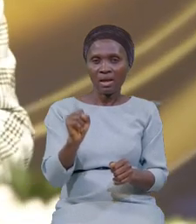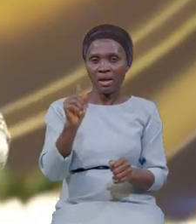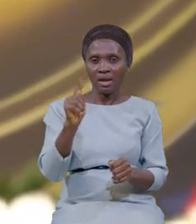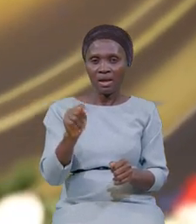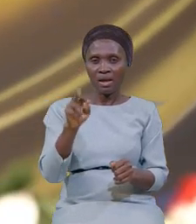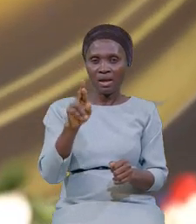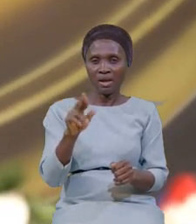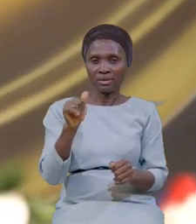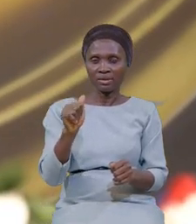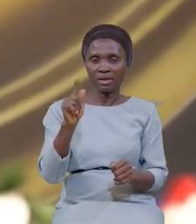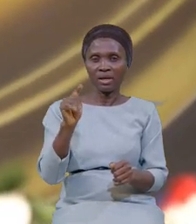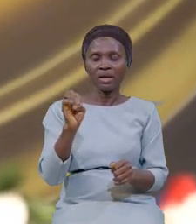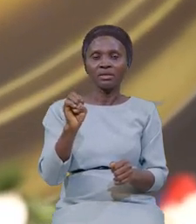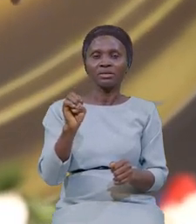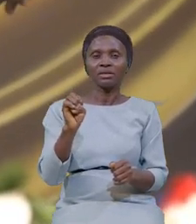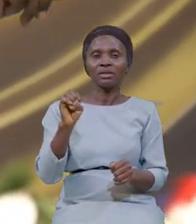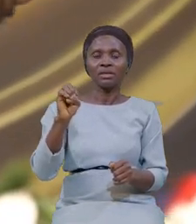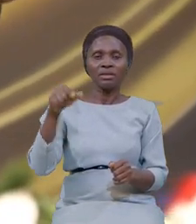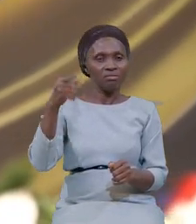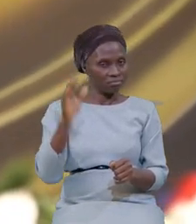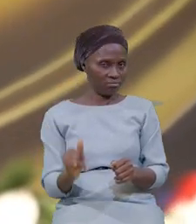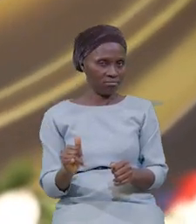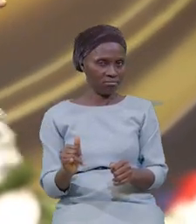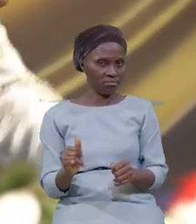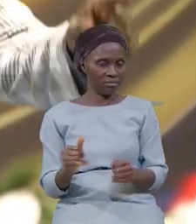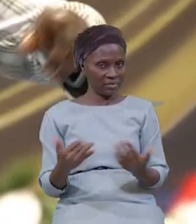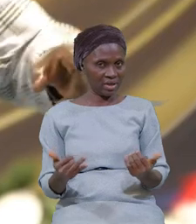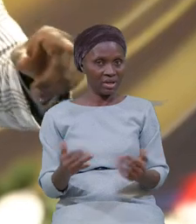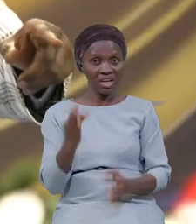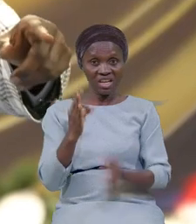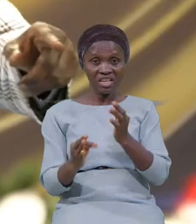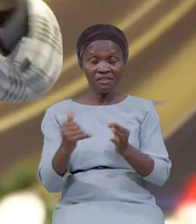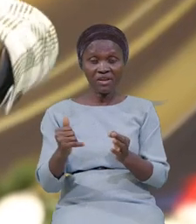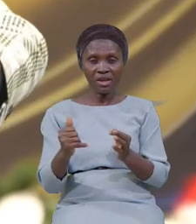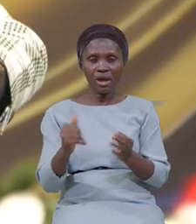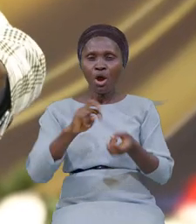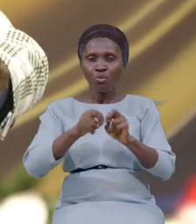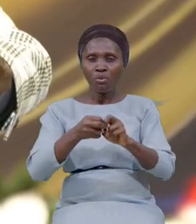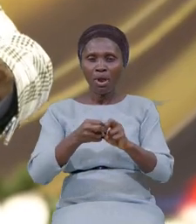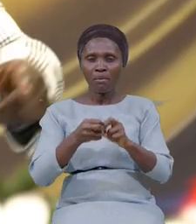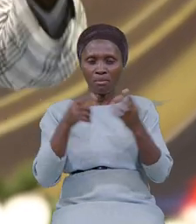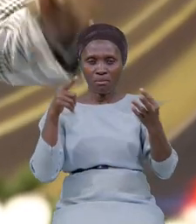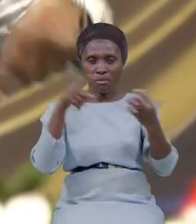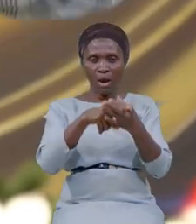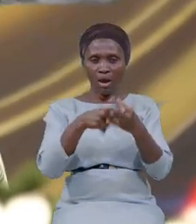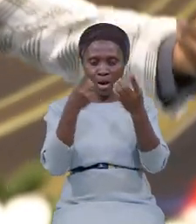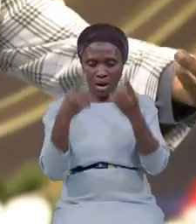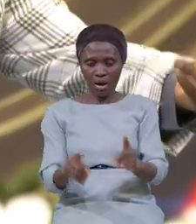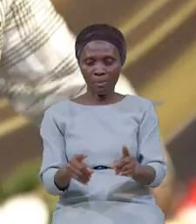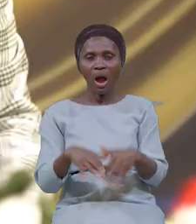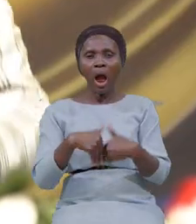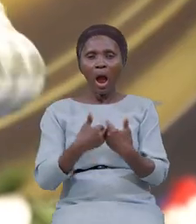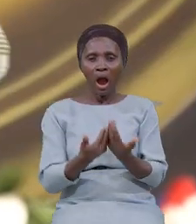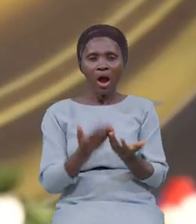there? Suppose a problem occurs, how do you go through that problem and still get to